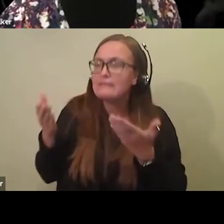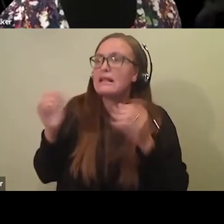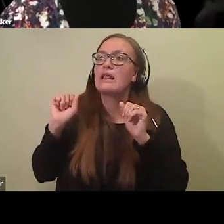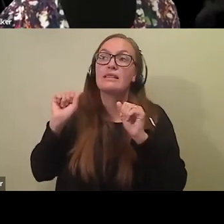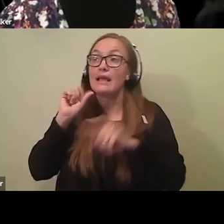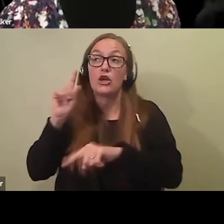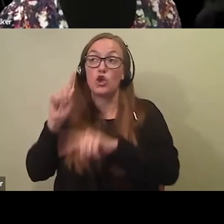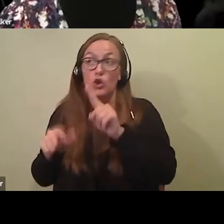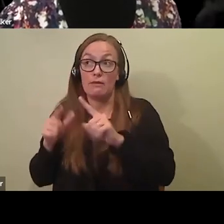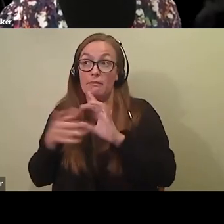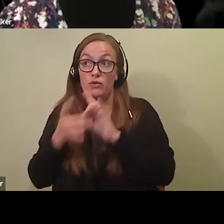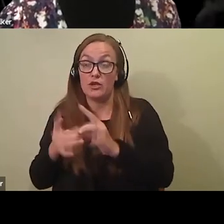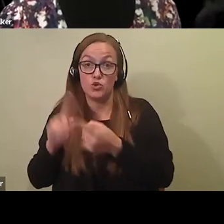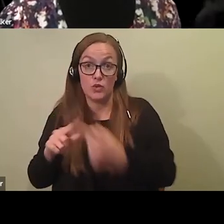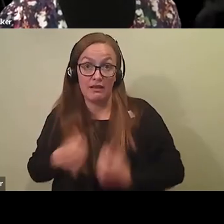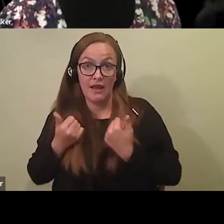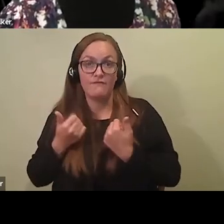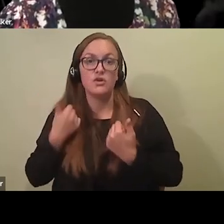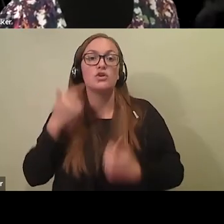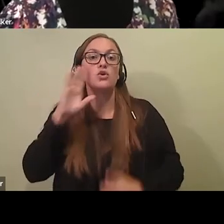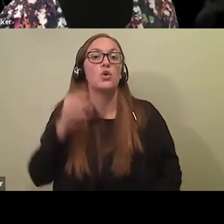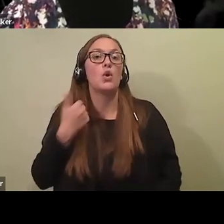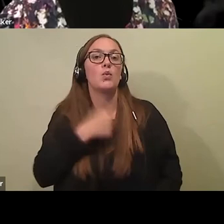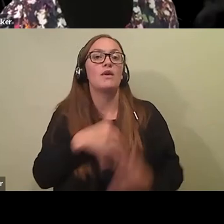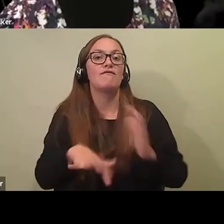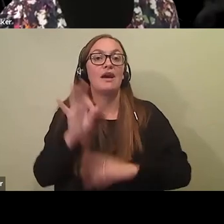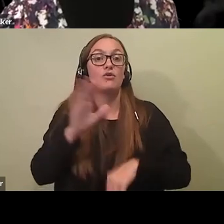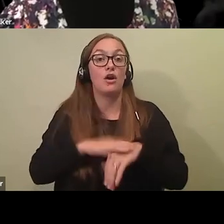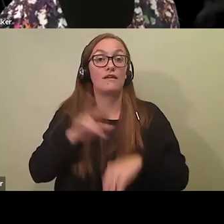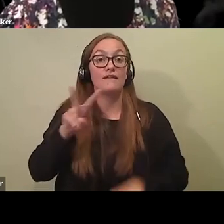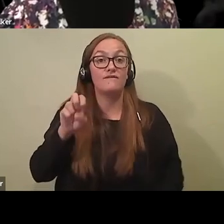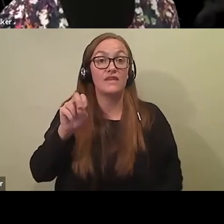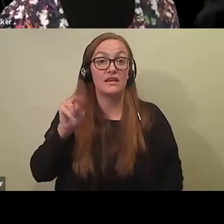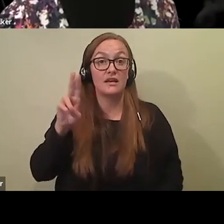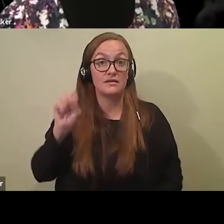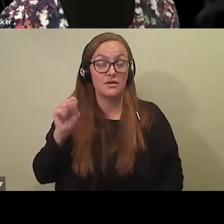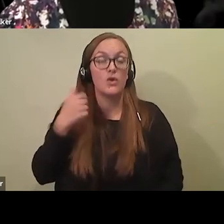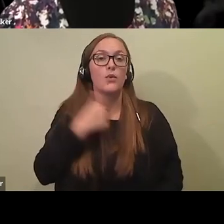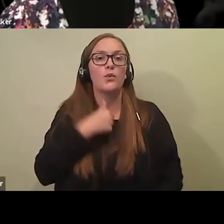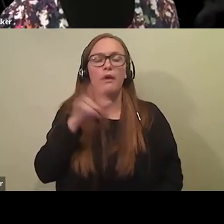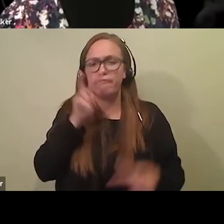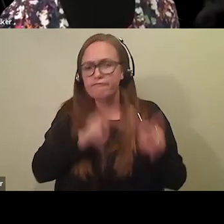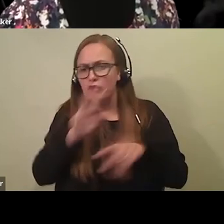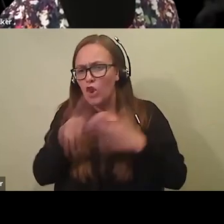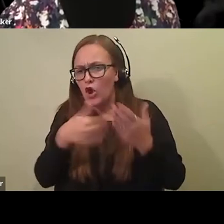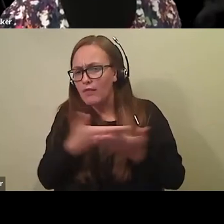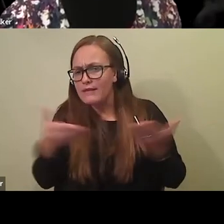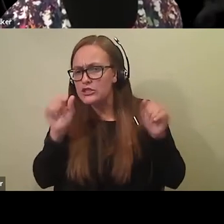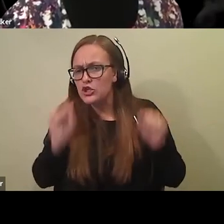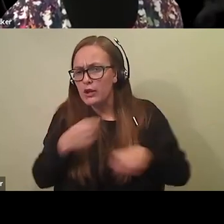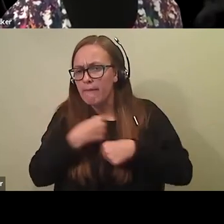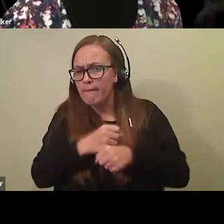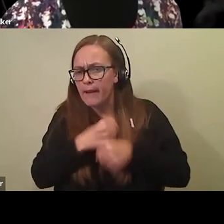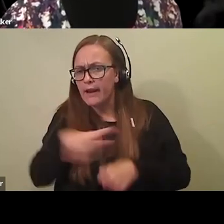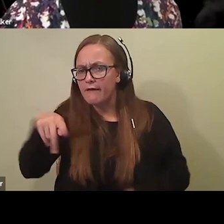this recently with the discovery of phosphine on Venus. We basically looked at all the things we think can produce phosphine, and we don't